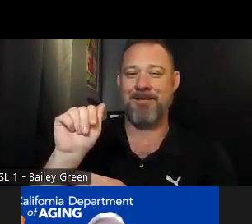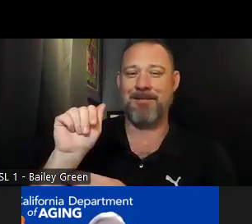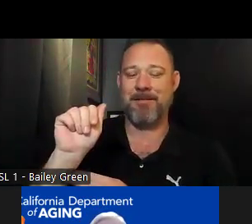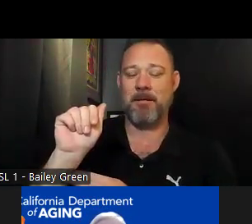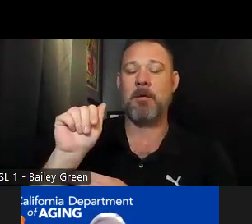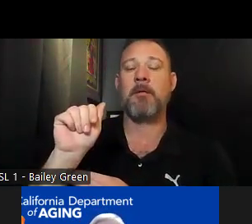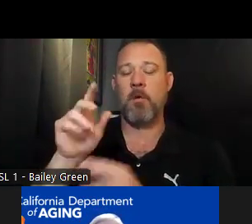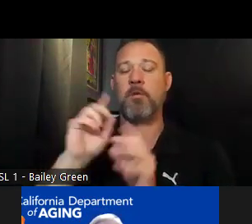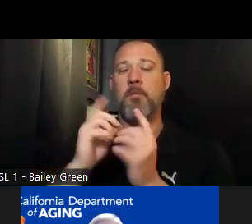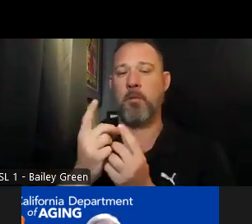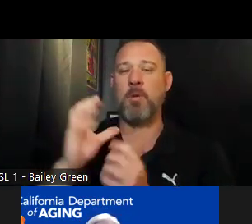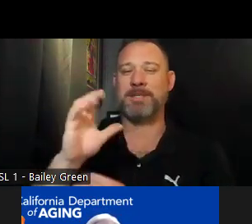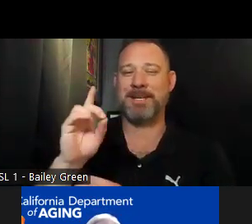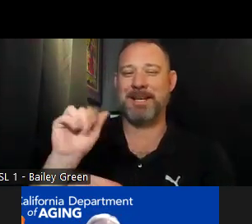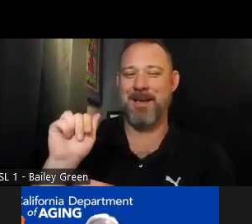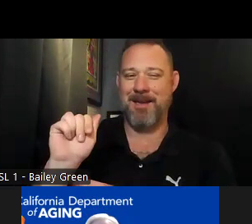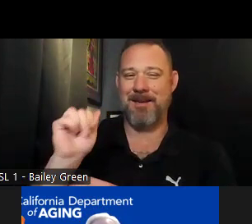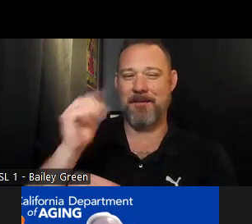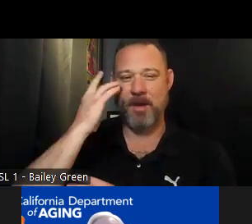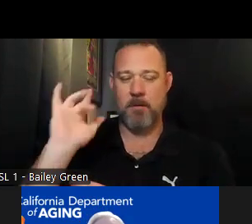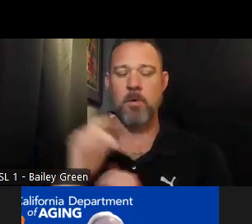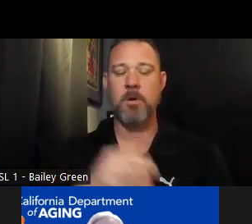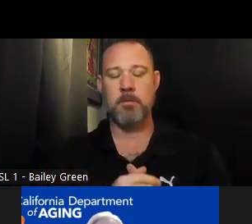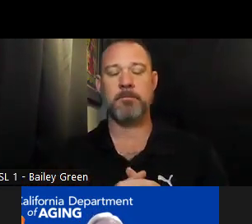Department of Aging, or CDA.